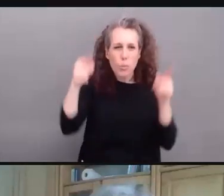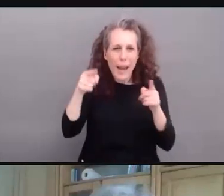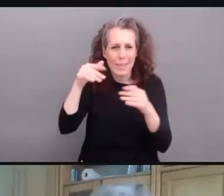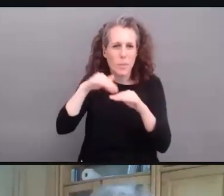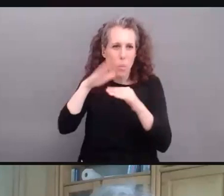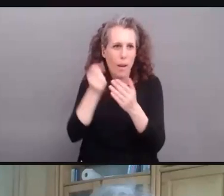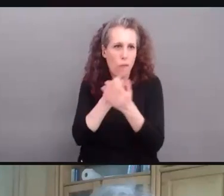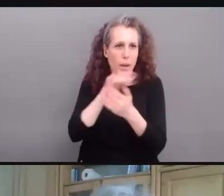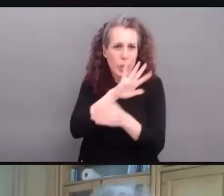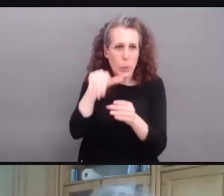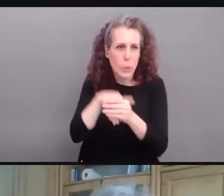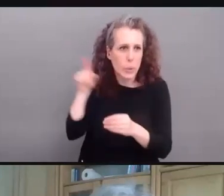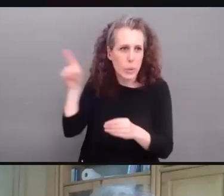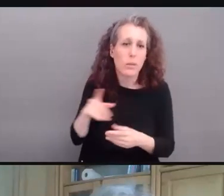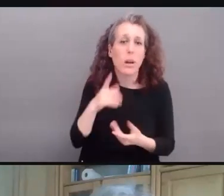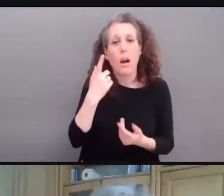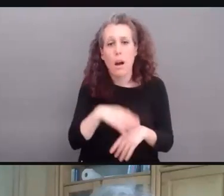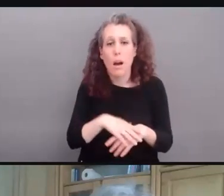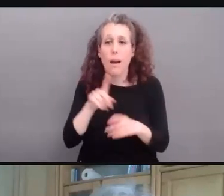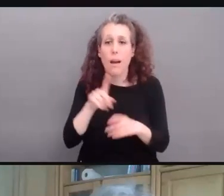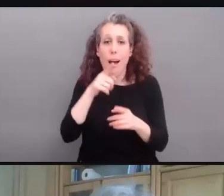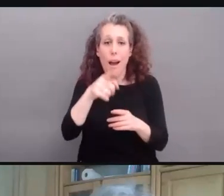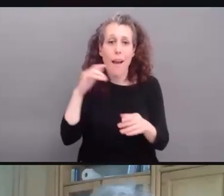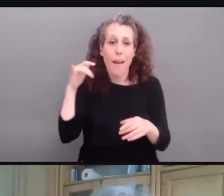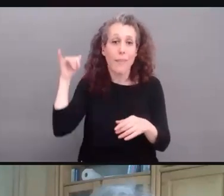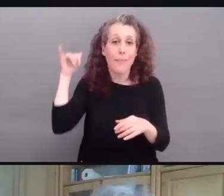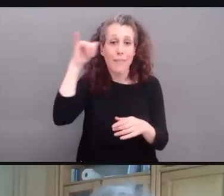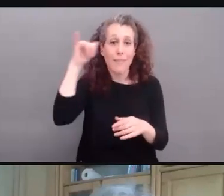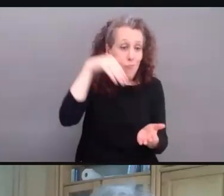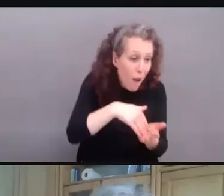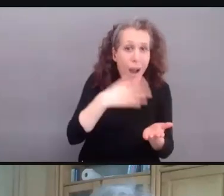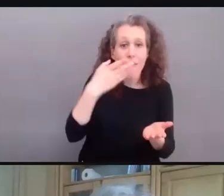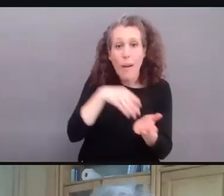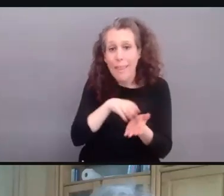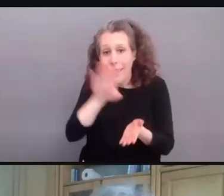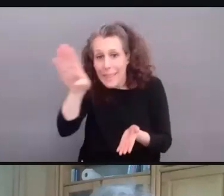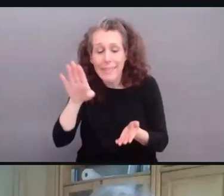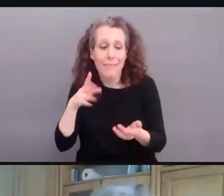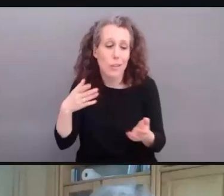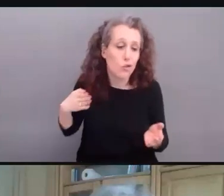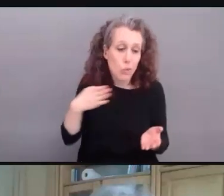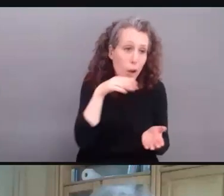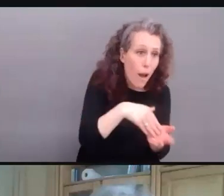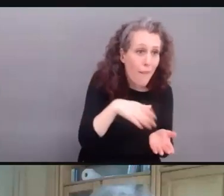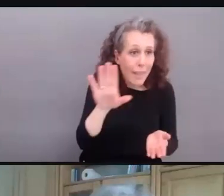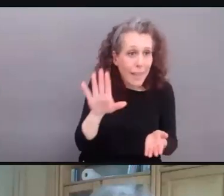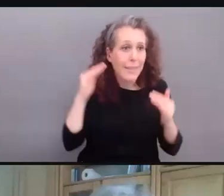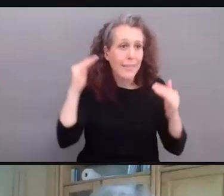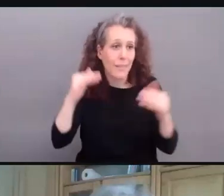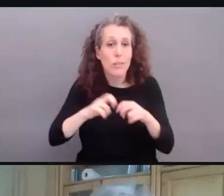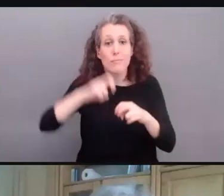arrival and departure areas. We have horizontal and vertical circulation dealt with. Also